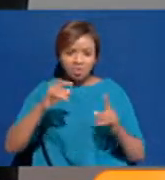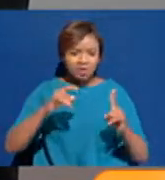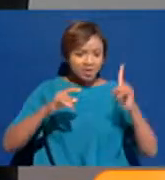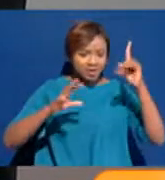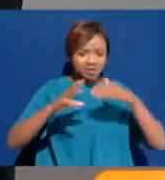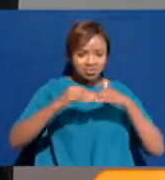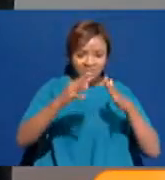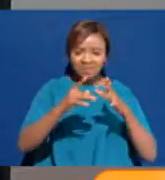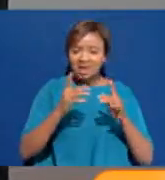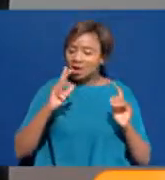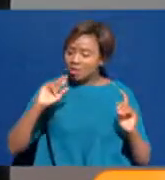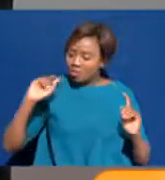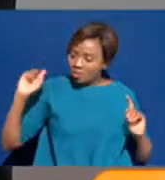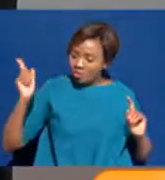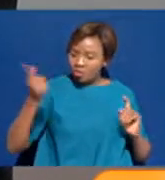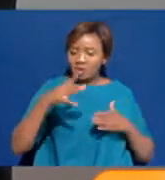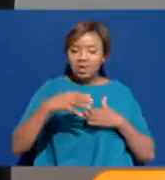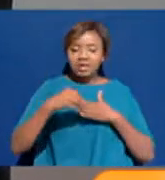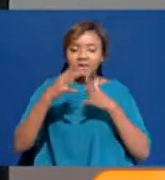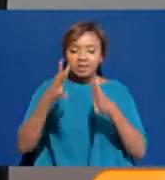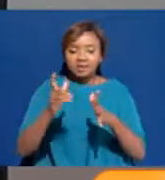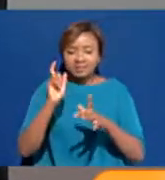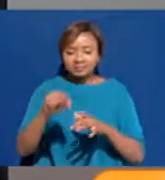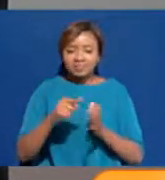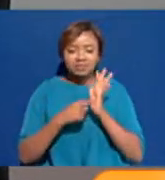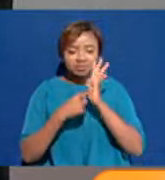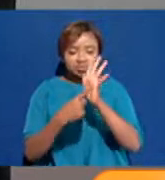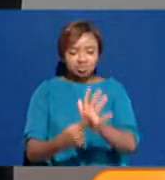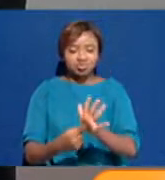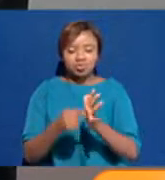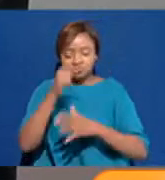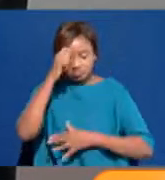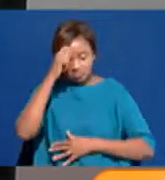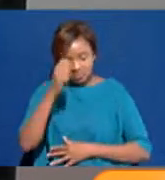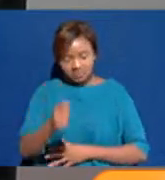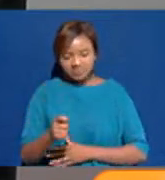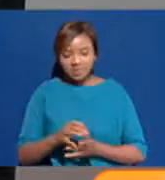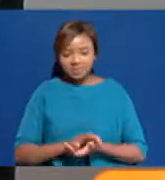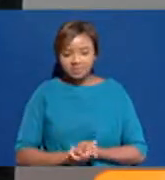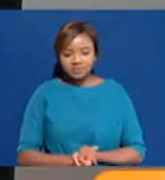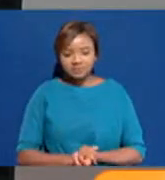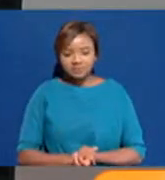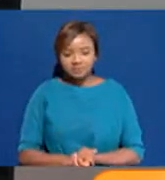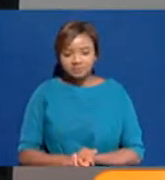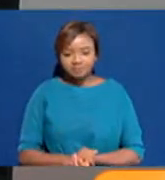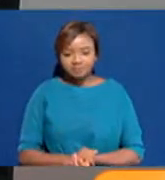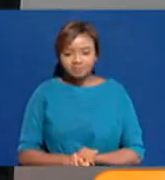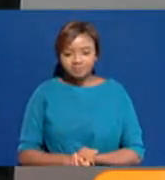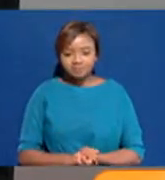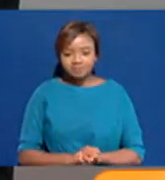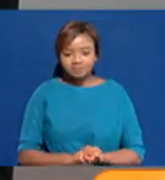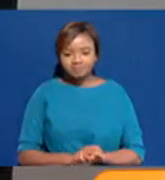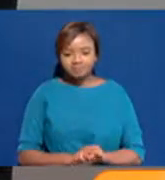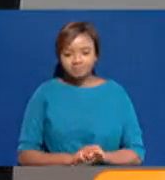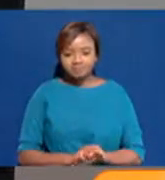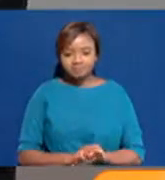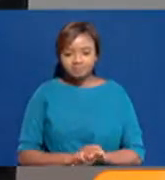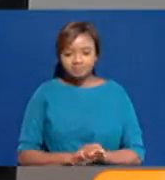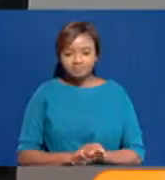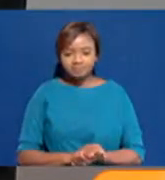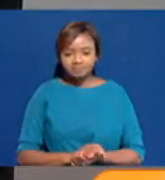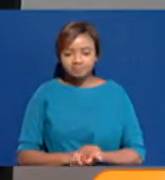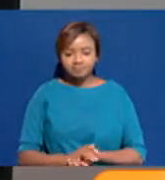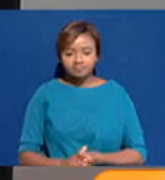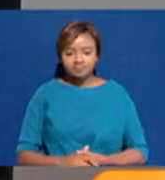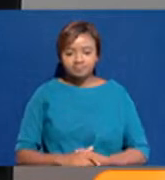must show a certain icon of leadership. And that leadership is an icon of governance, but is also an icon of